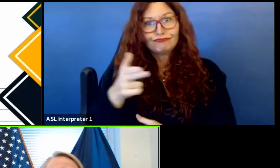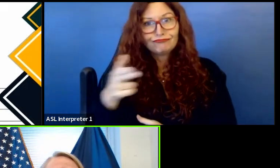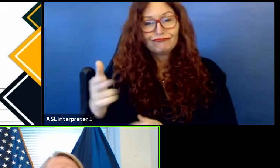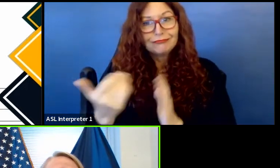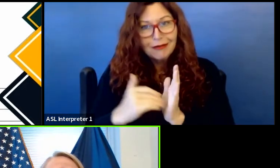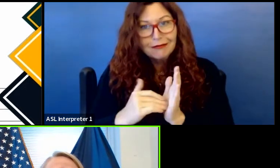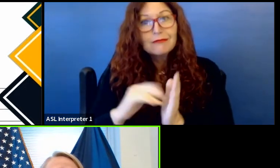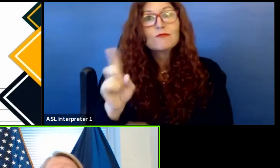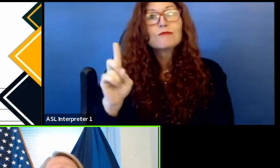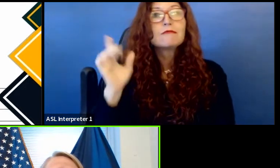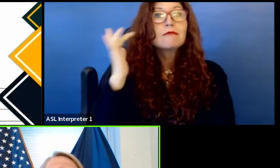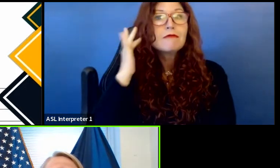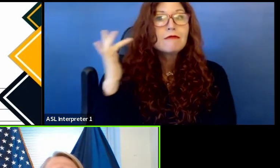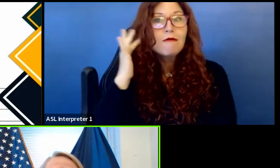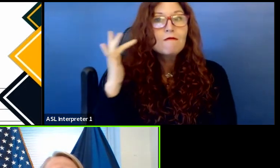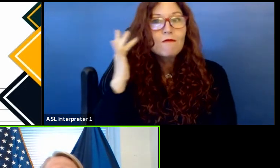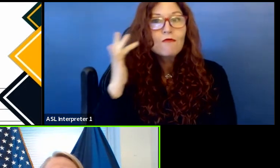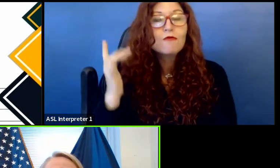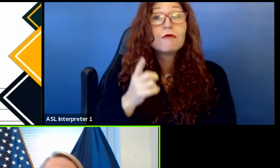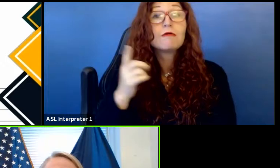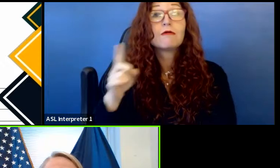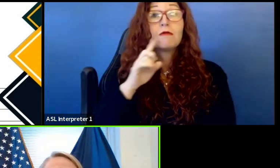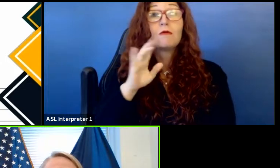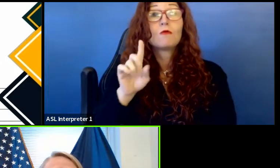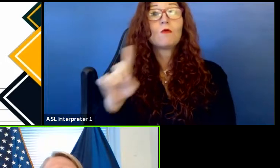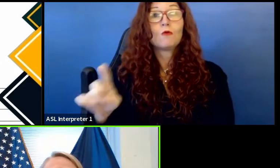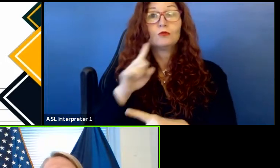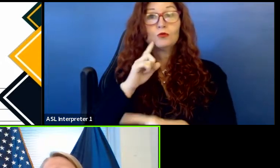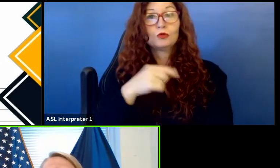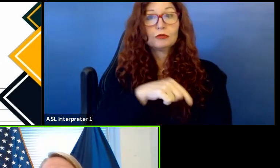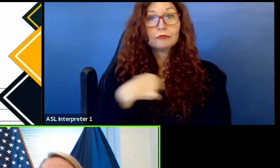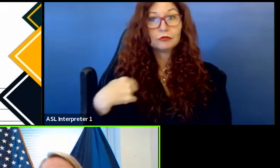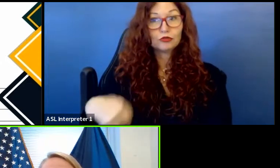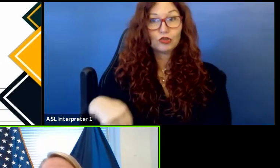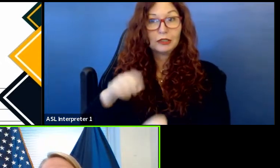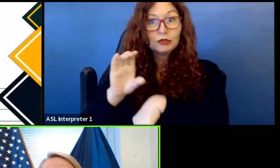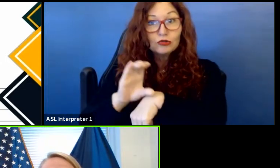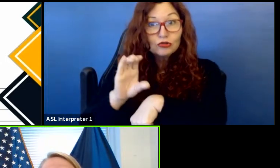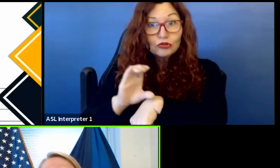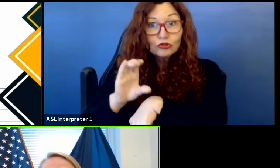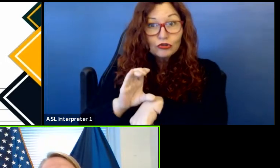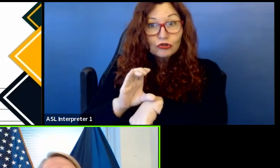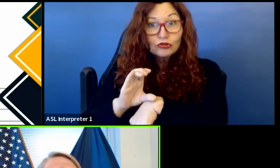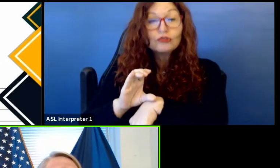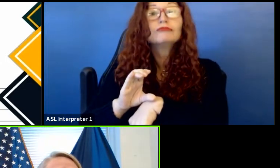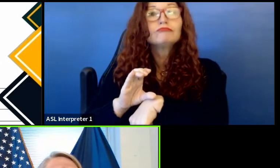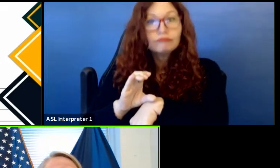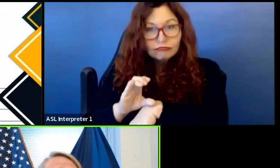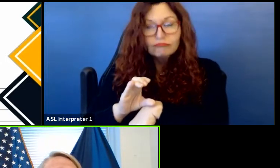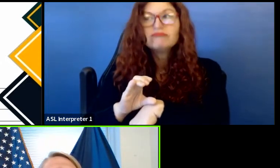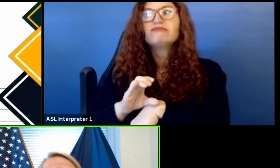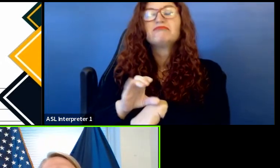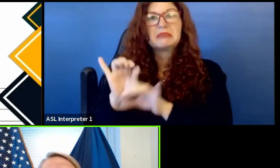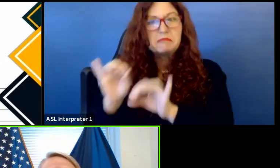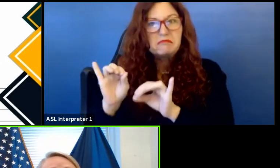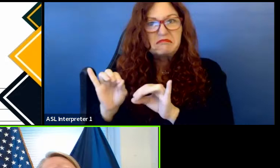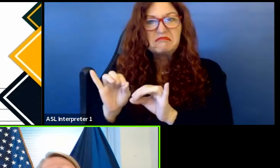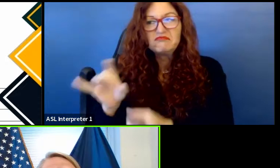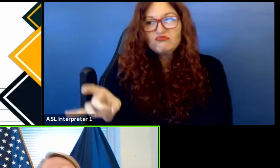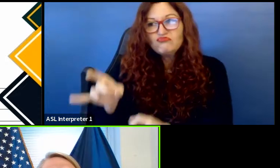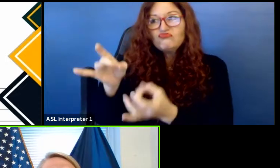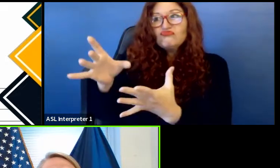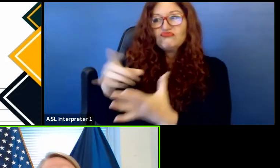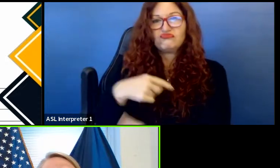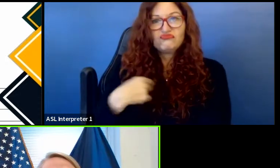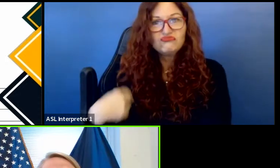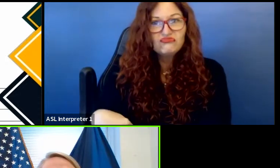chinese-american shooter against a chinese church community motivated by national origin animus that shooting demonstrates that no one